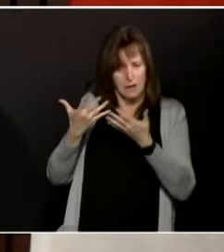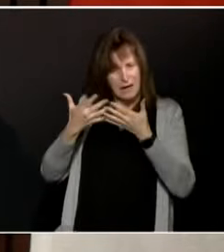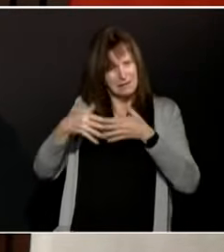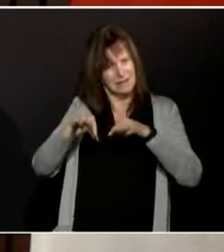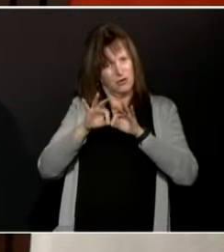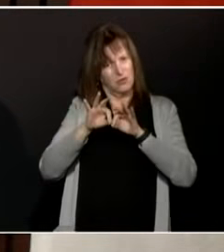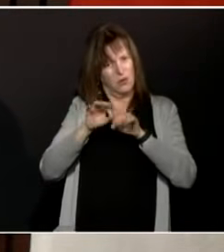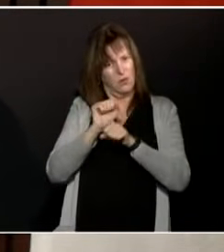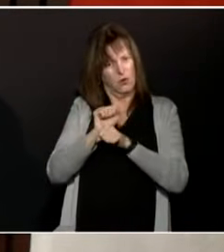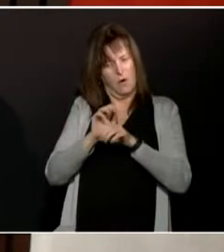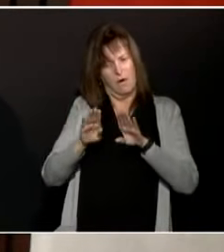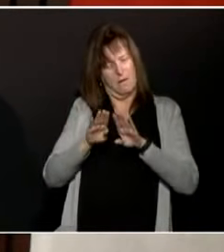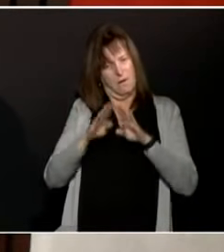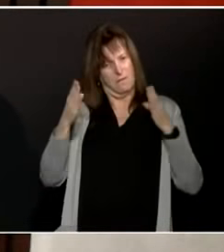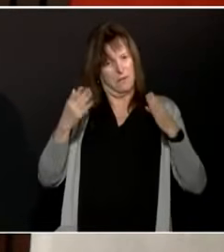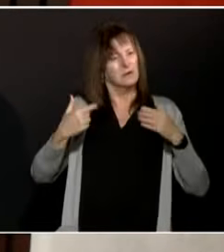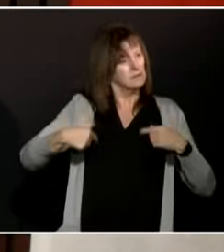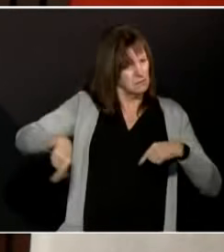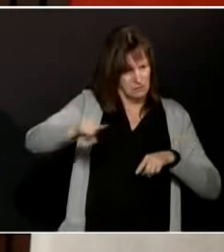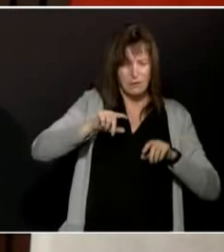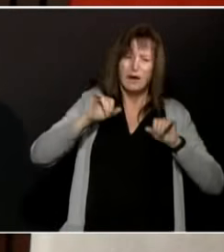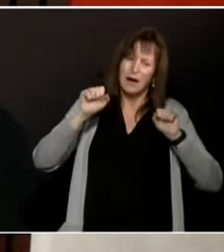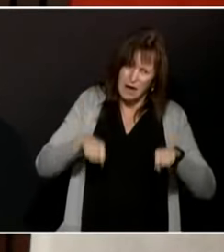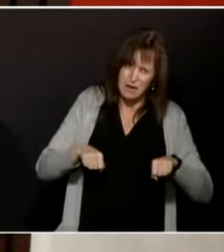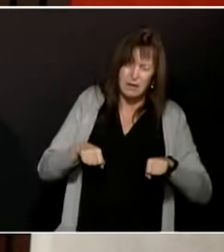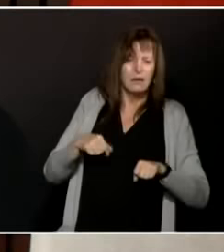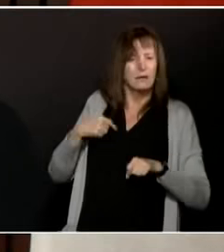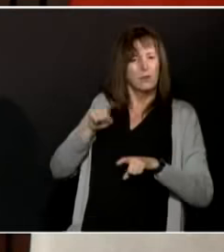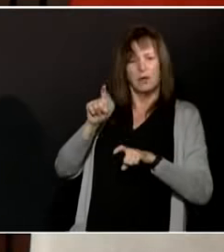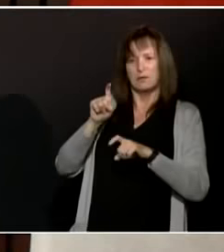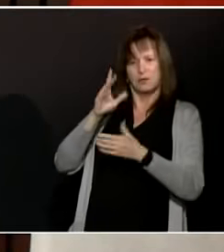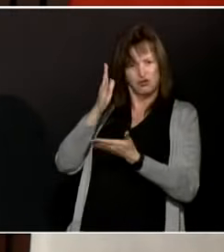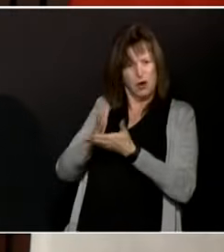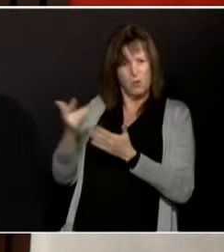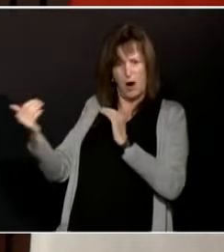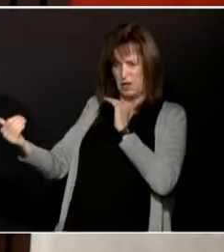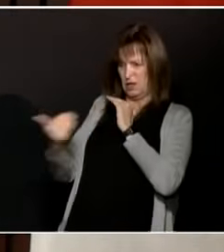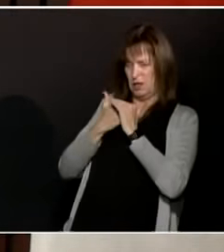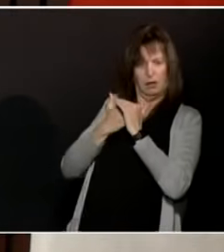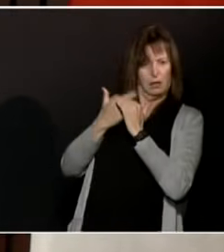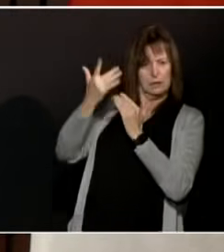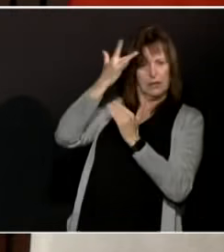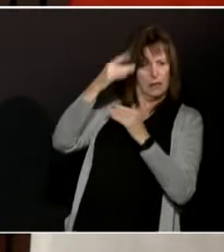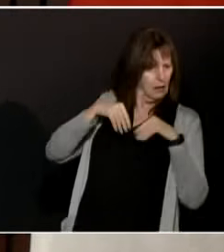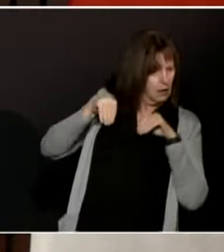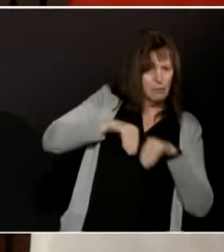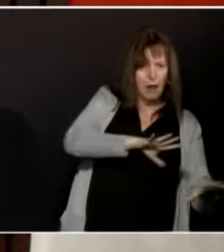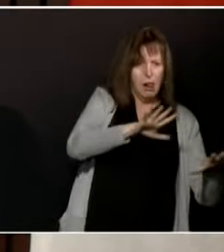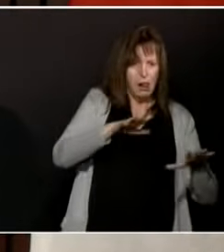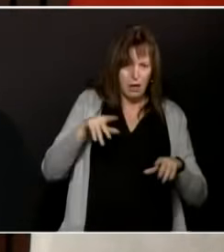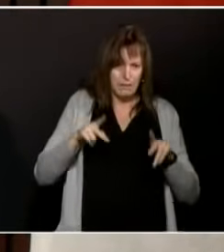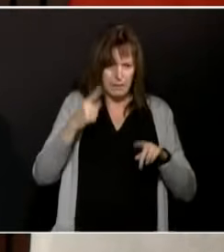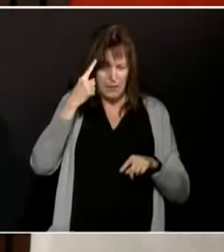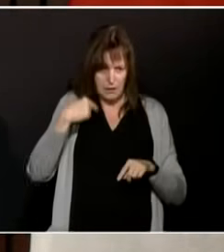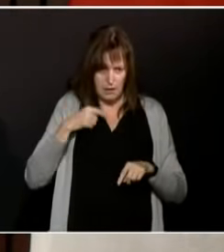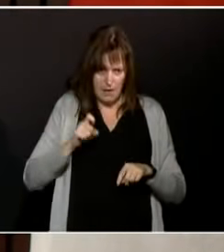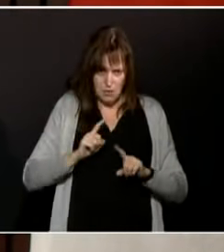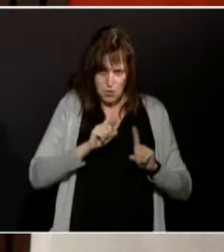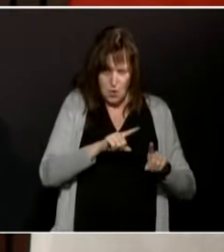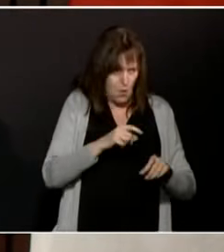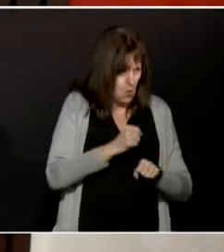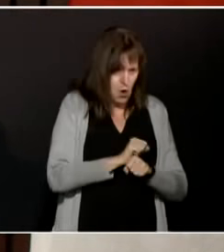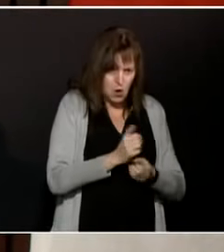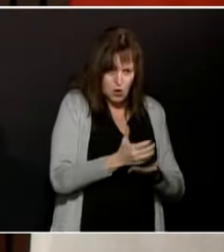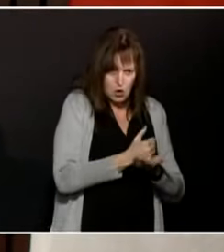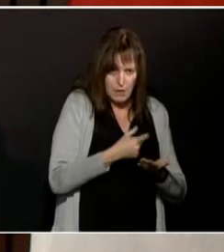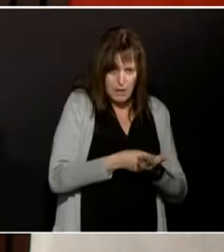coming into our essential workplaces to keep them open. This means people should not have to choose between keeping food on the table and keeping others safe by